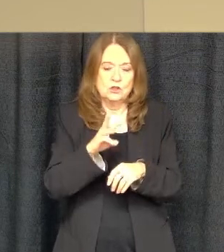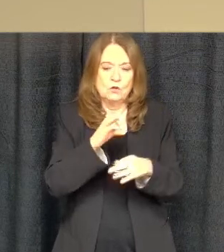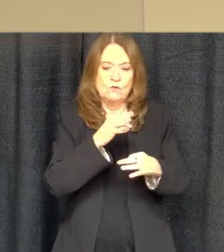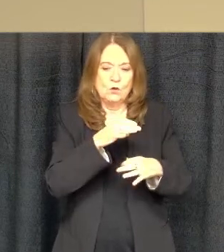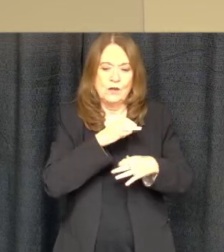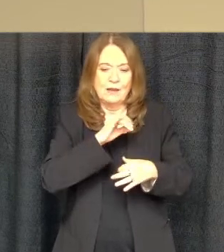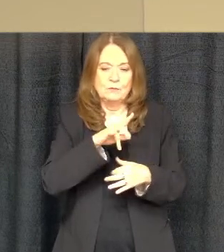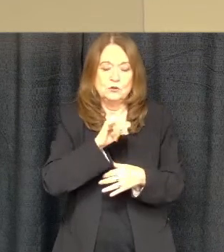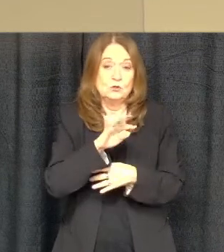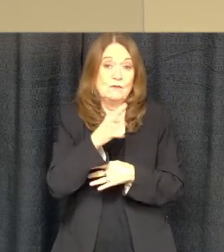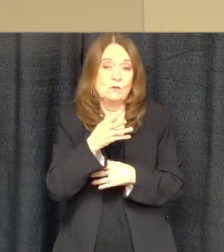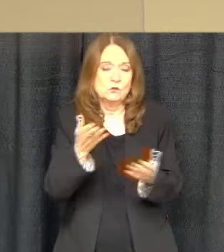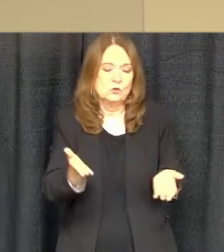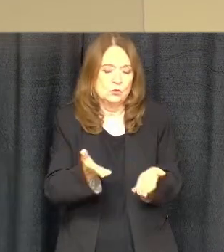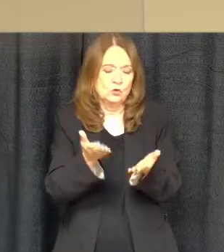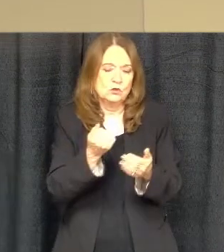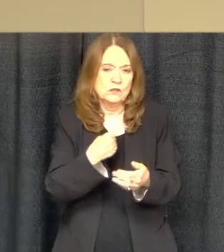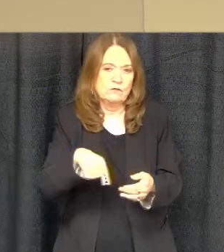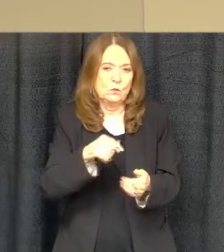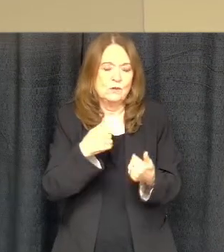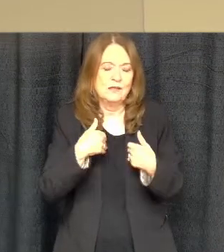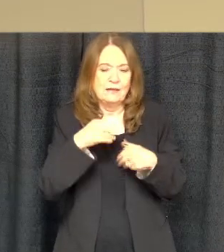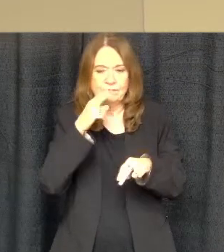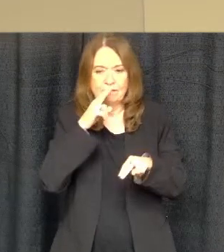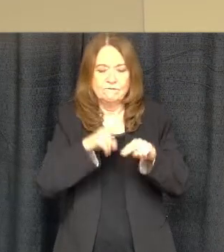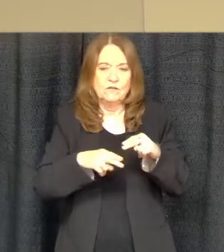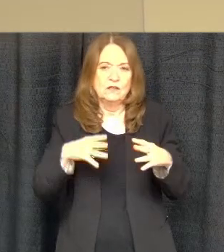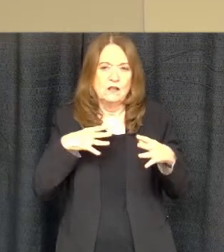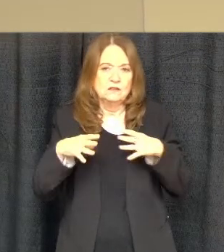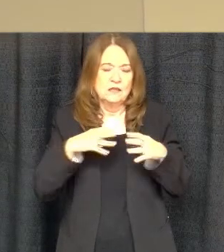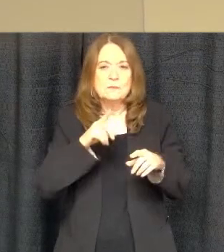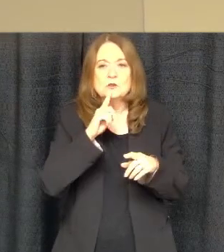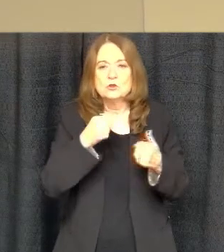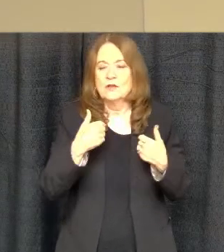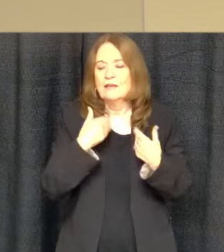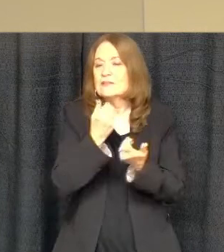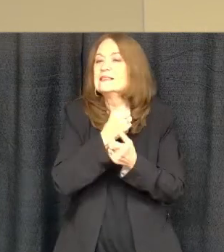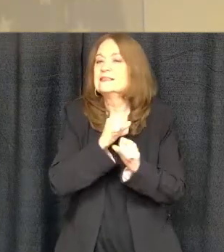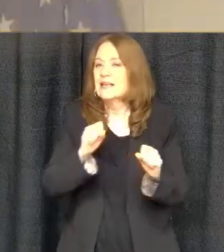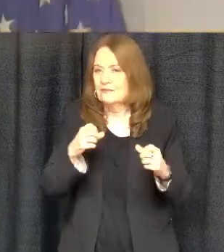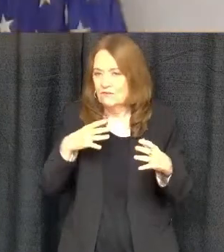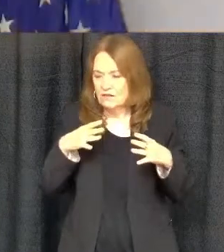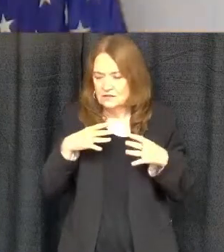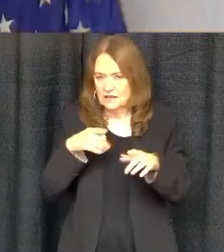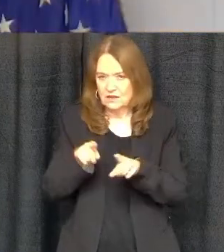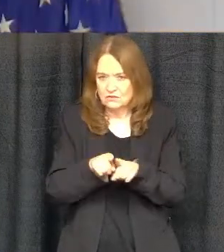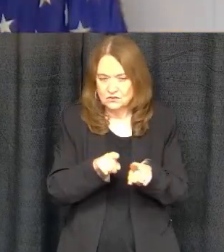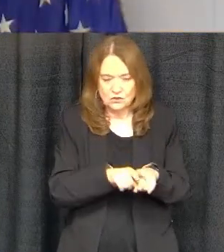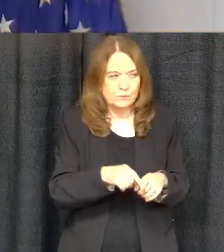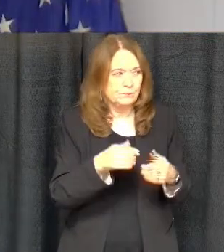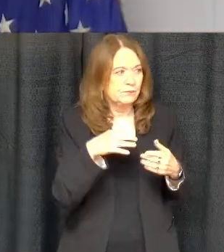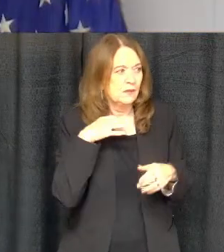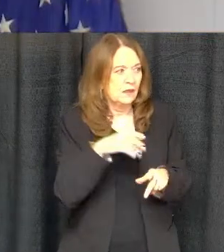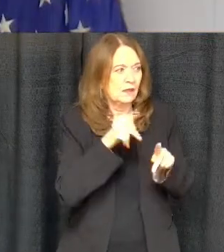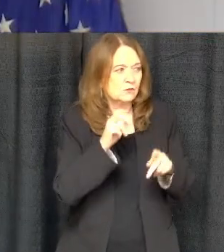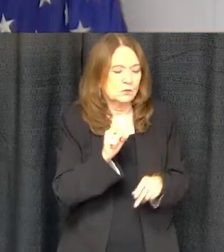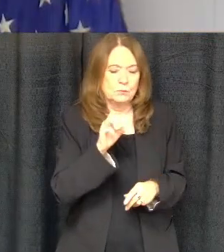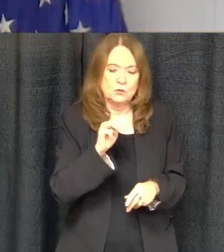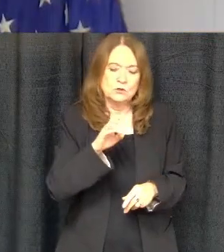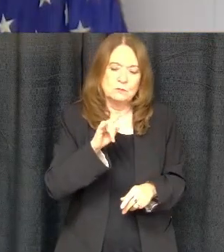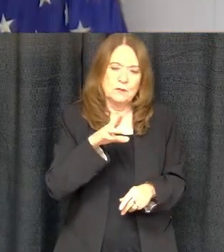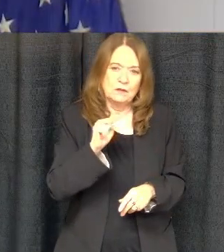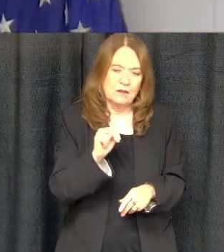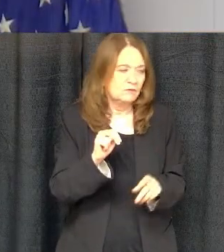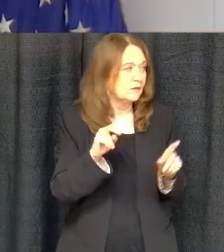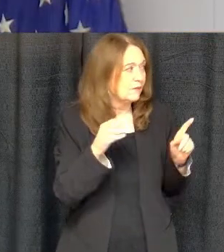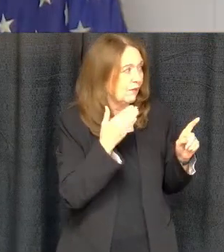So just want to encourage everybody to have a fun holiday, but please be sure to have a safe holiday as well. Thank you, Councilperson McLaughlin. Thank you,